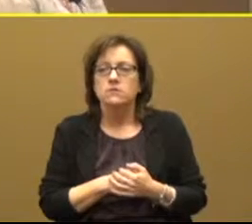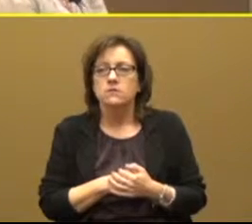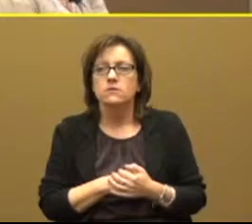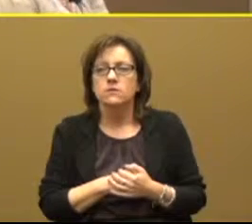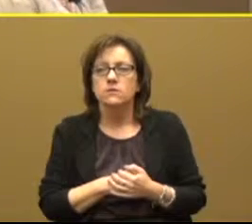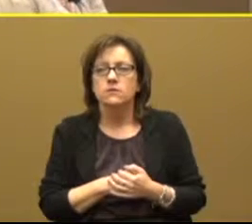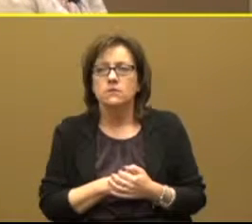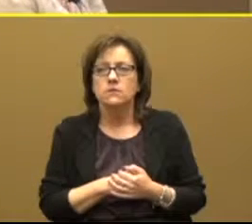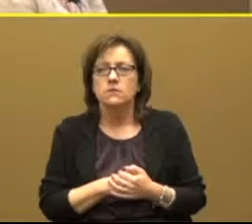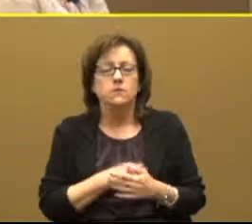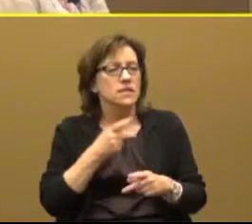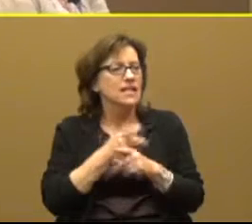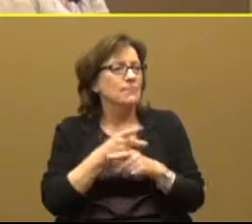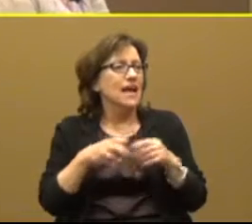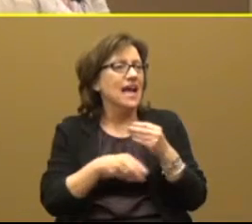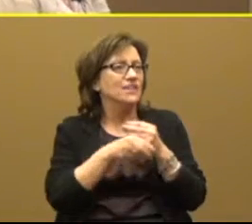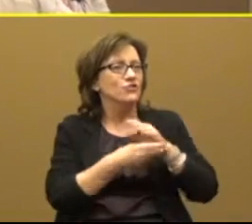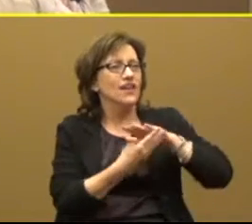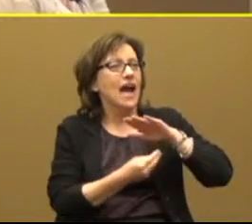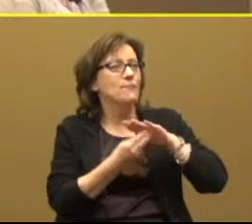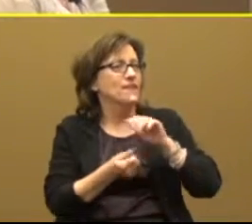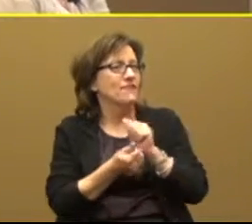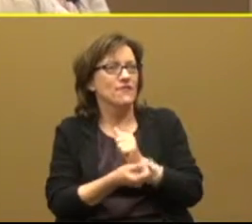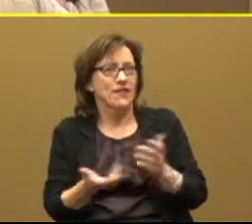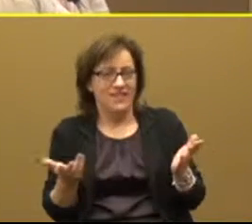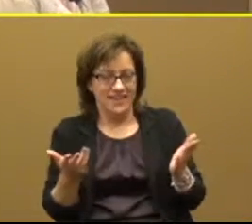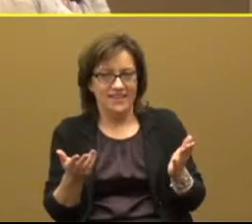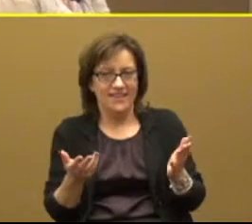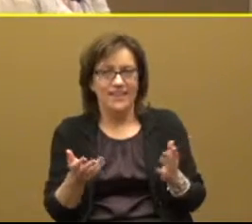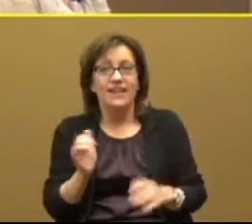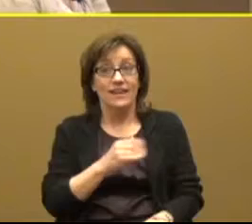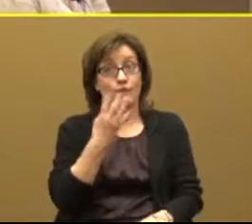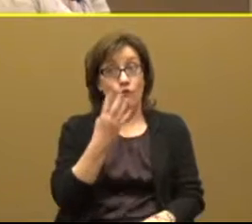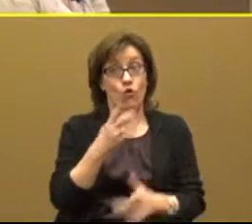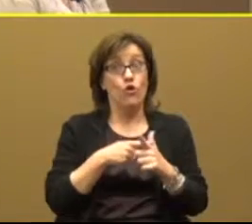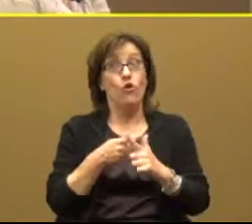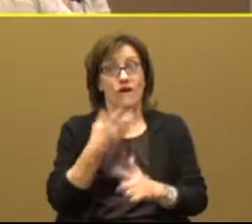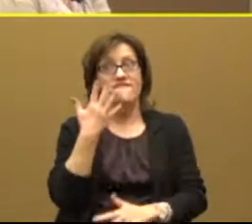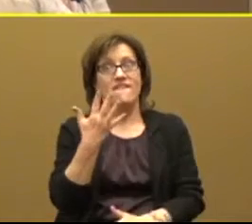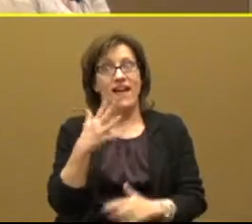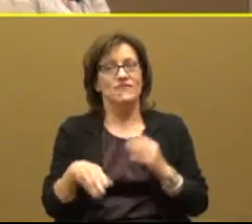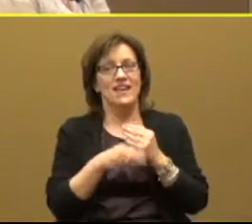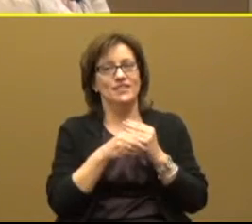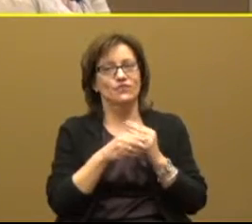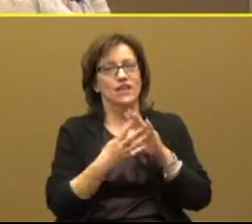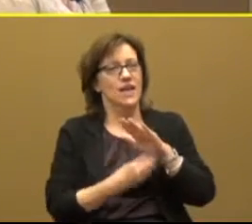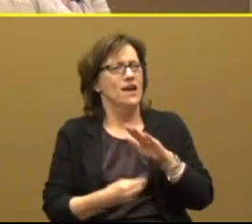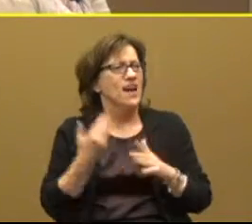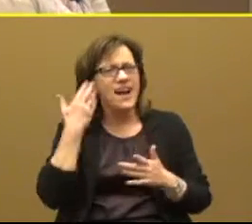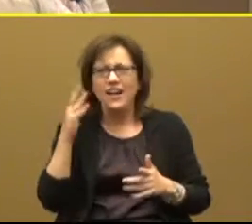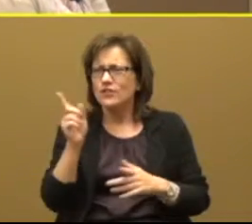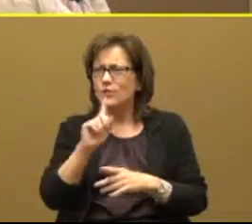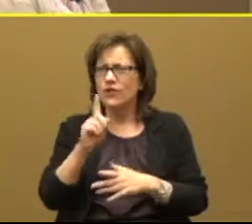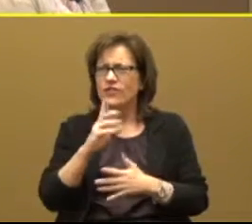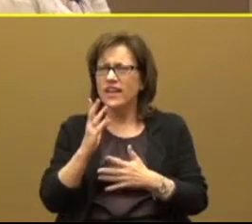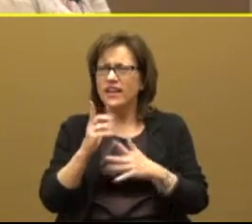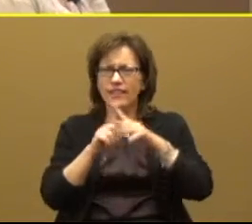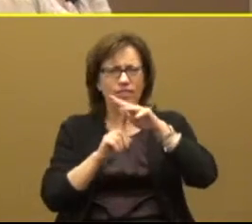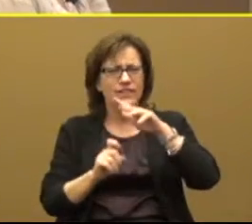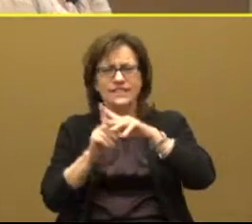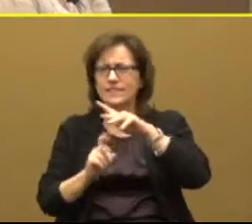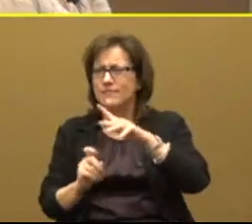Keep extra copies of everything, like 4 of them, 5 of them, because I don't know where they end up going,